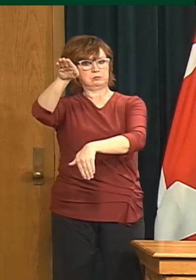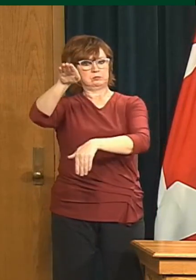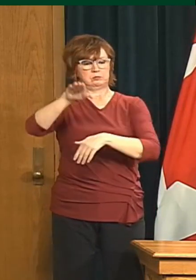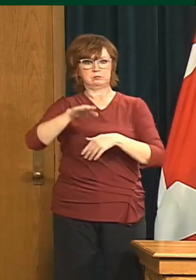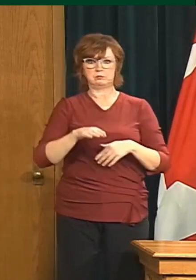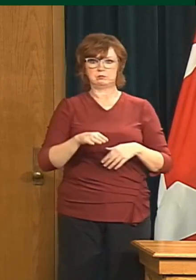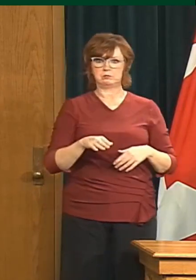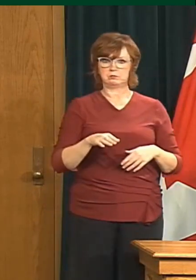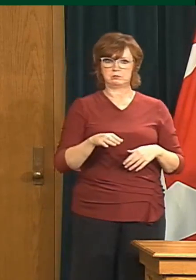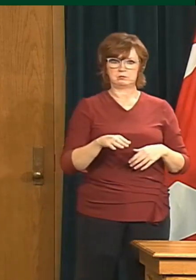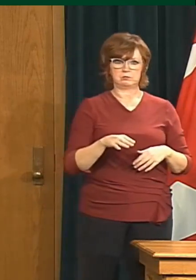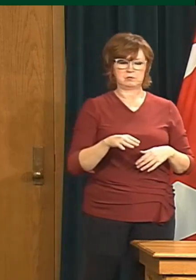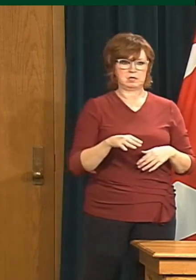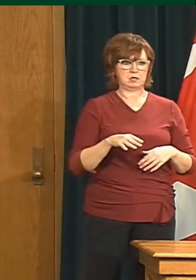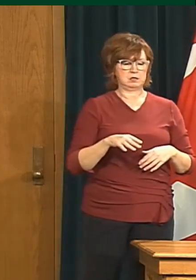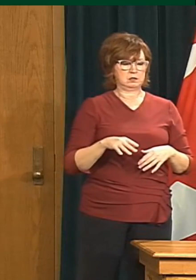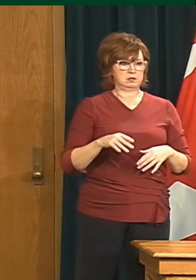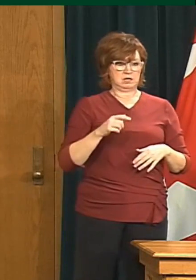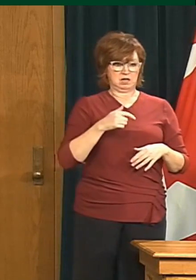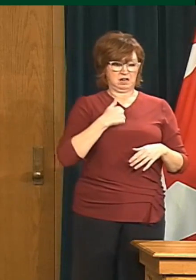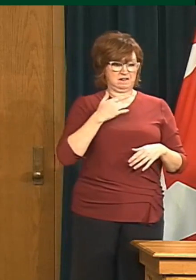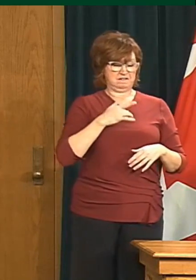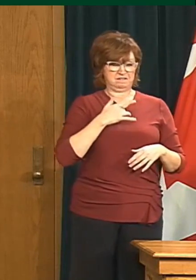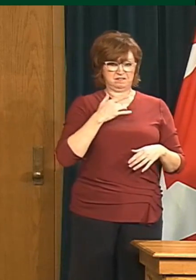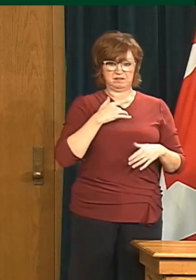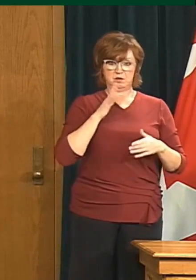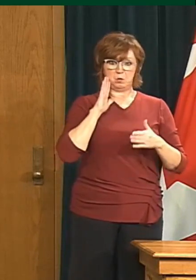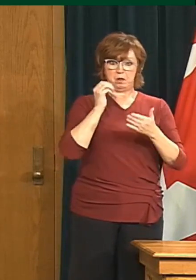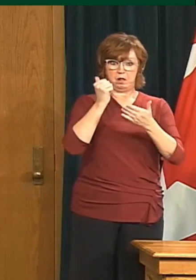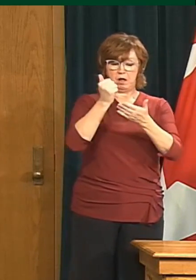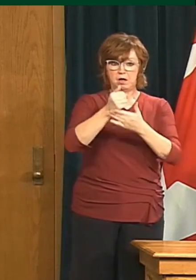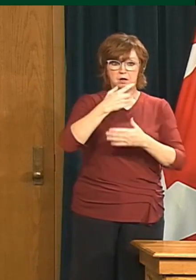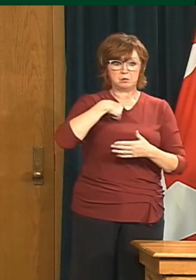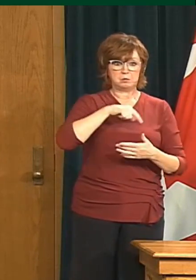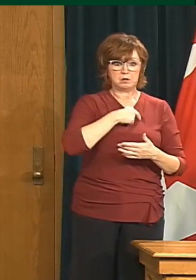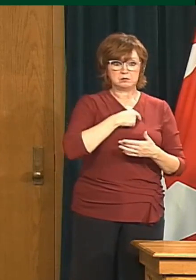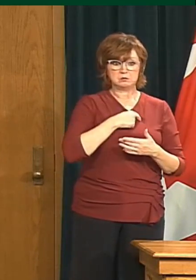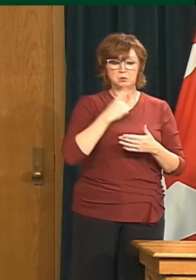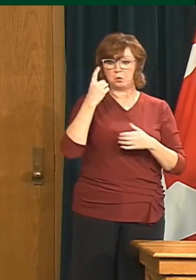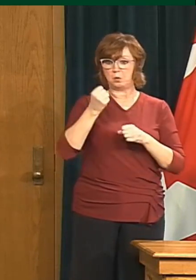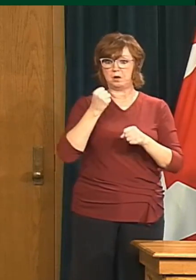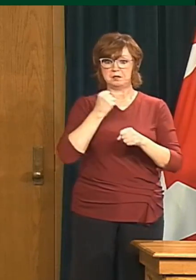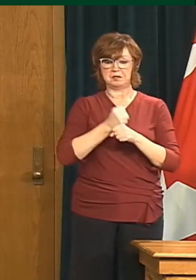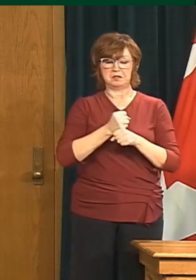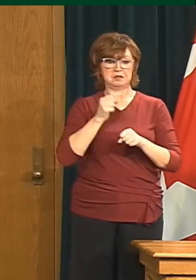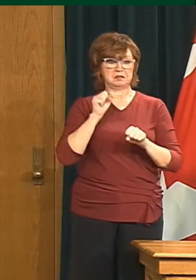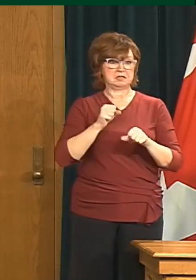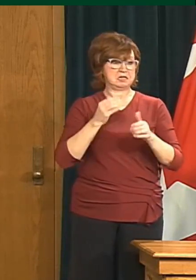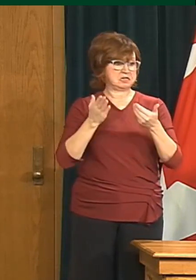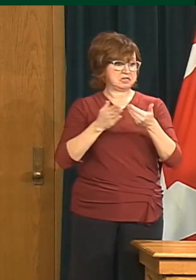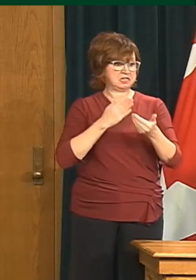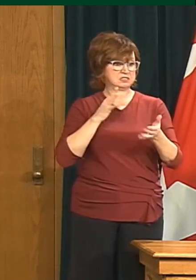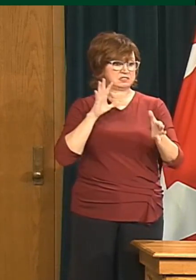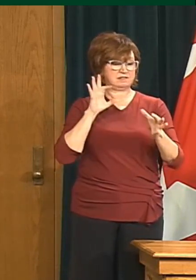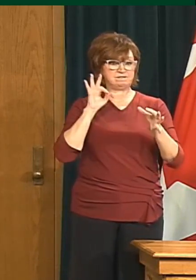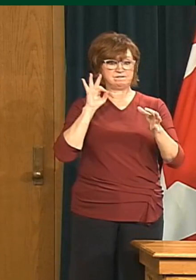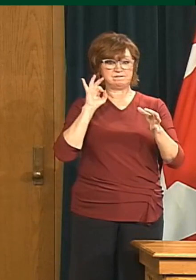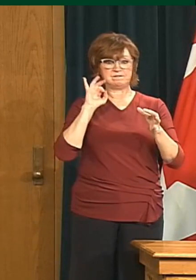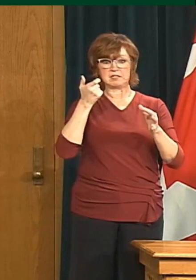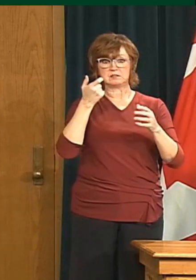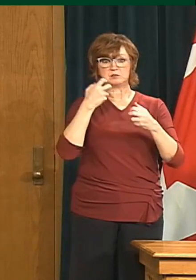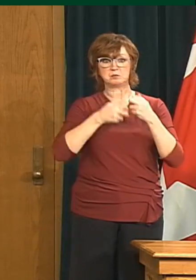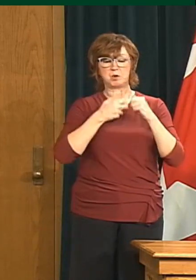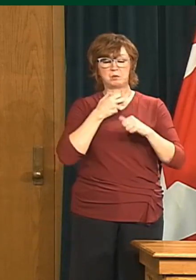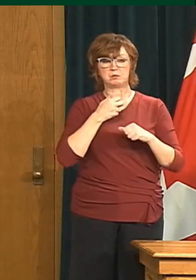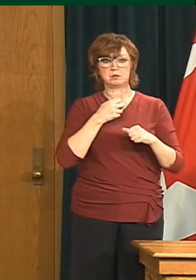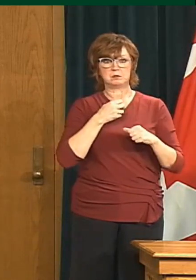and slashing to try to bring it to a balance in 1 year. It's a significant deficit. It will take a